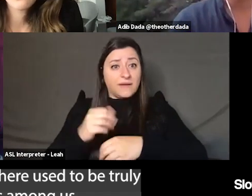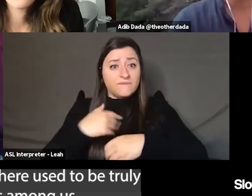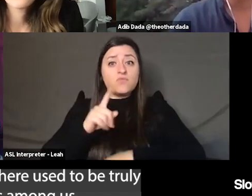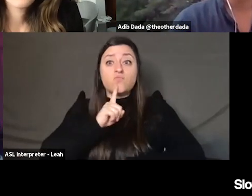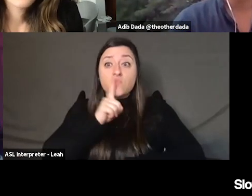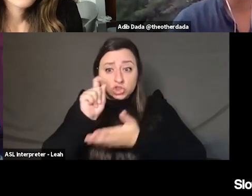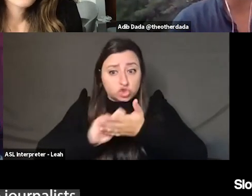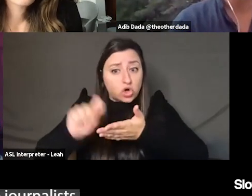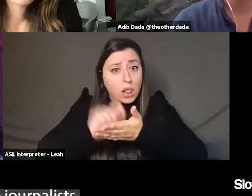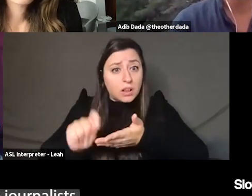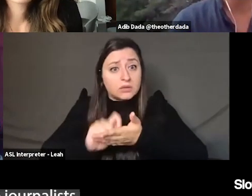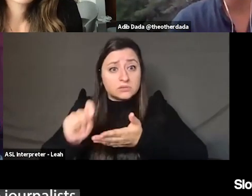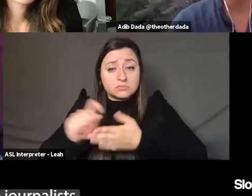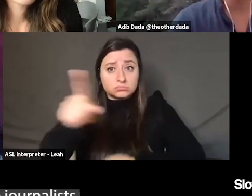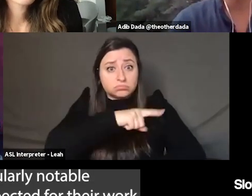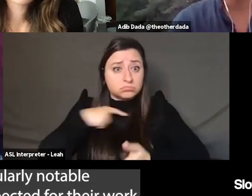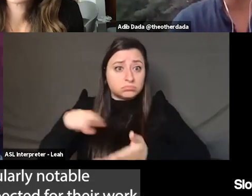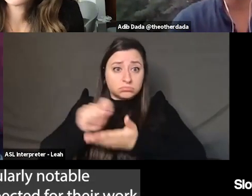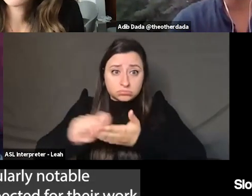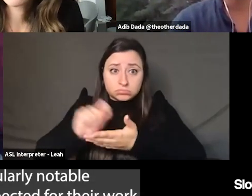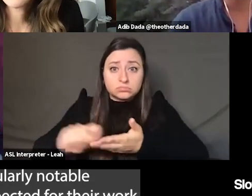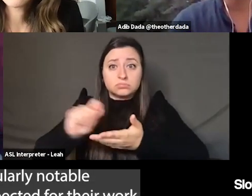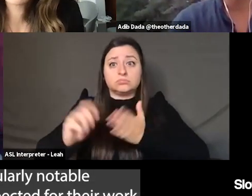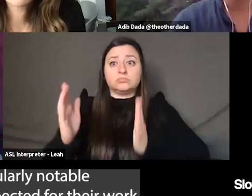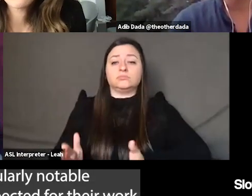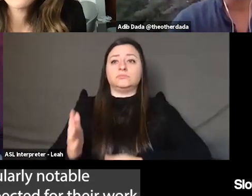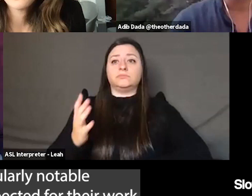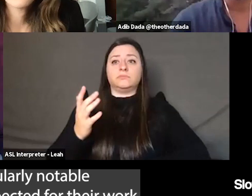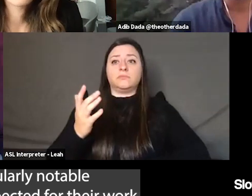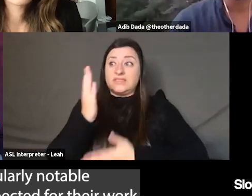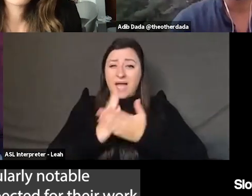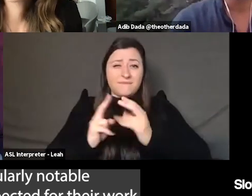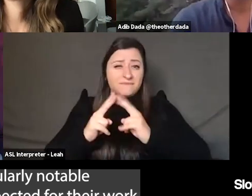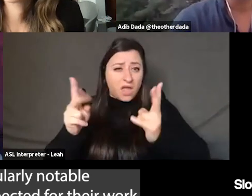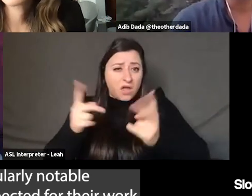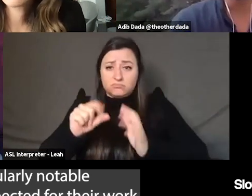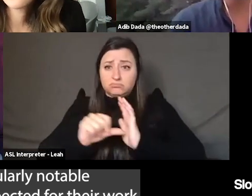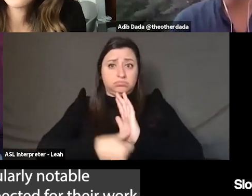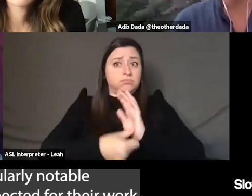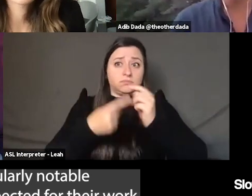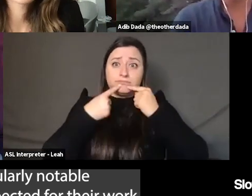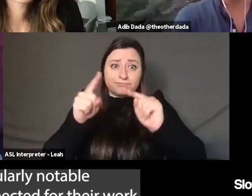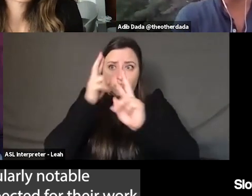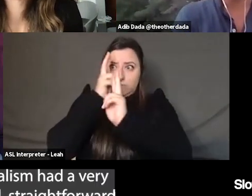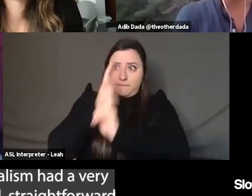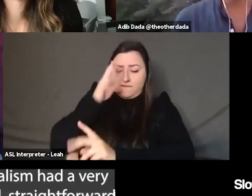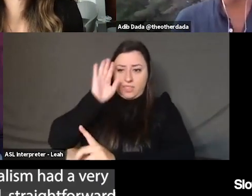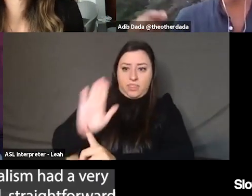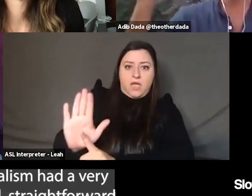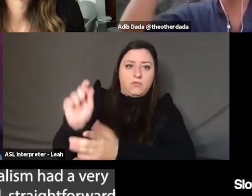journalists amongst us, and some journalists were particularly notable and extremely respected for their